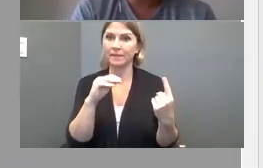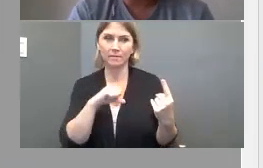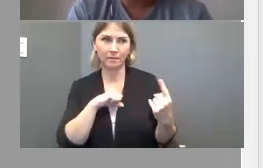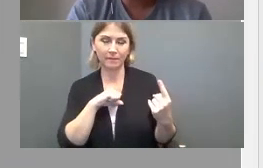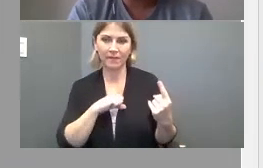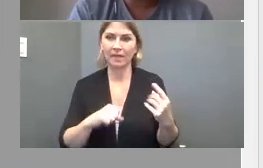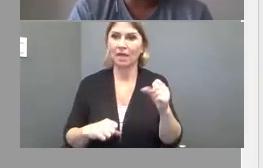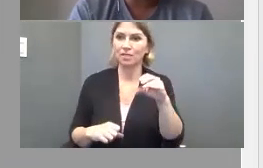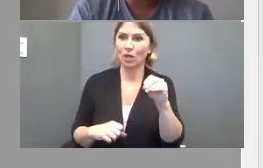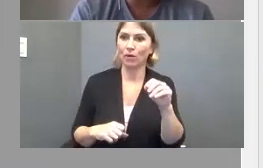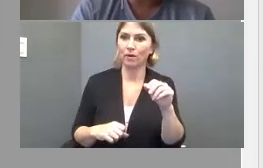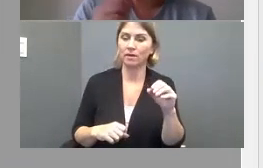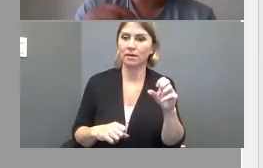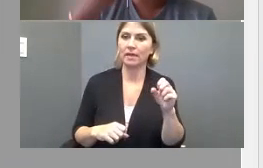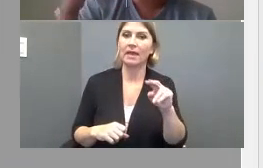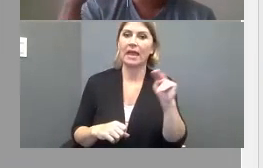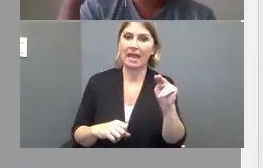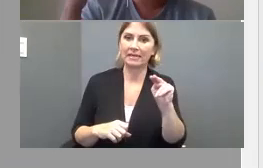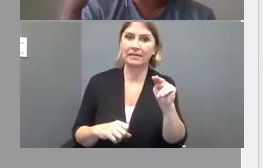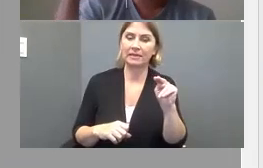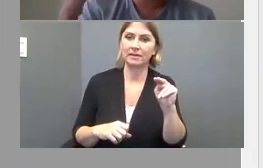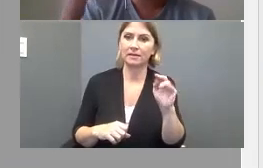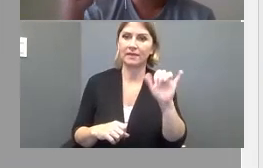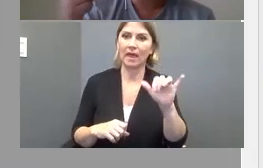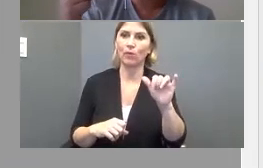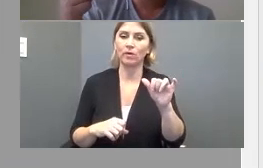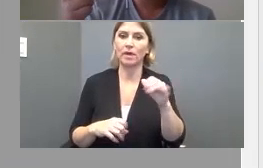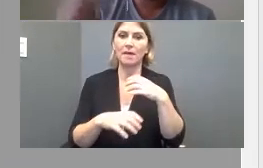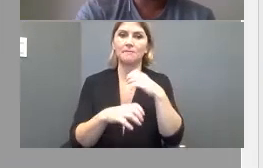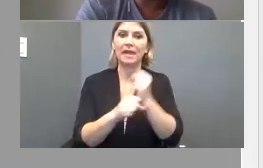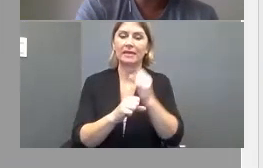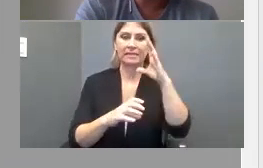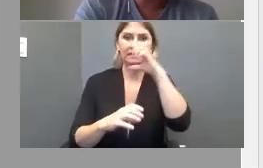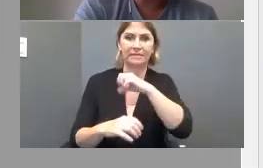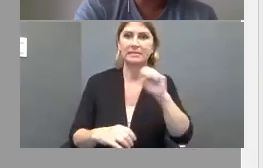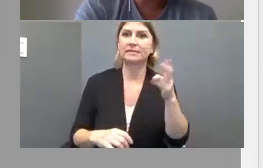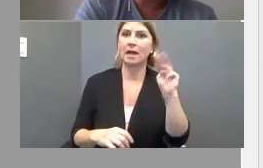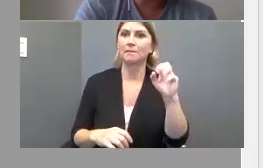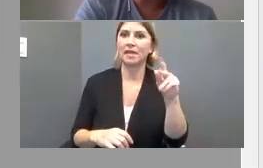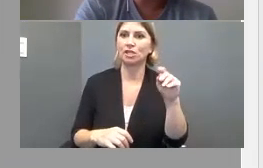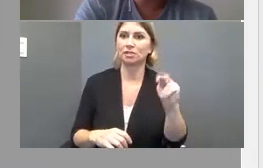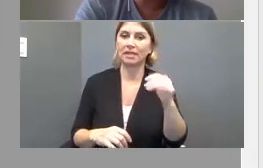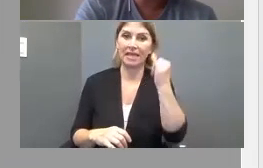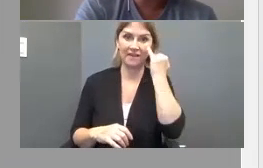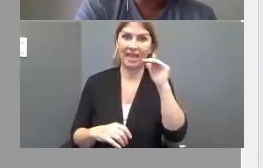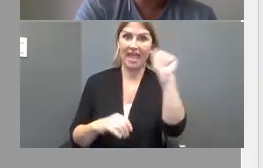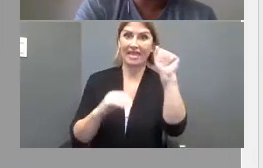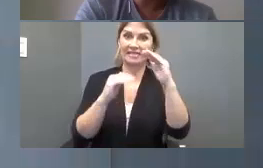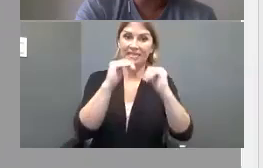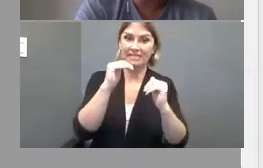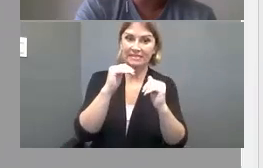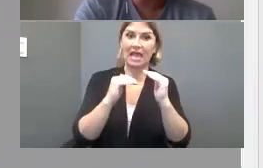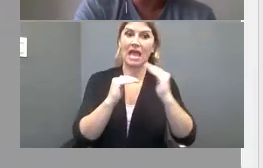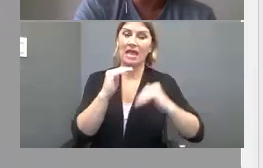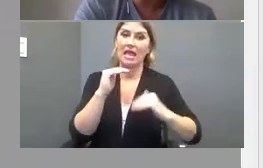then it does converge, right? Then you apply your geometric series addition summation, right? If a is less than 1, then you apply your geometric